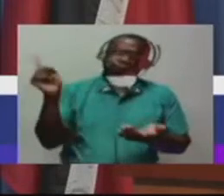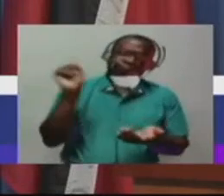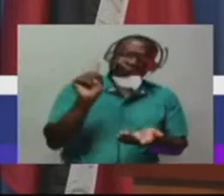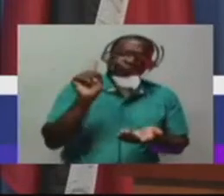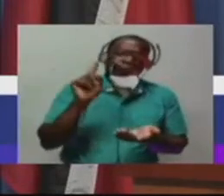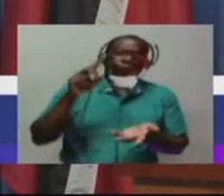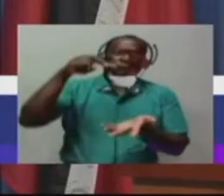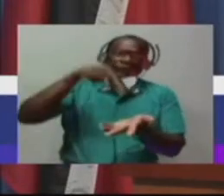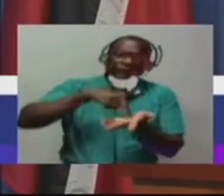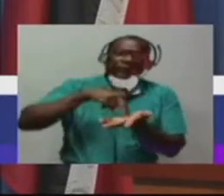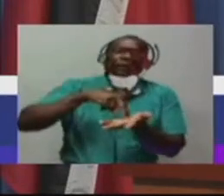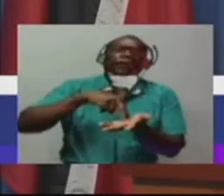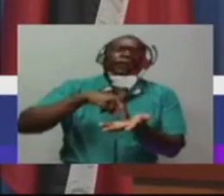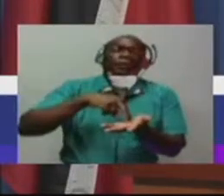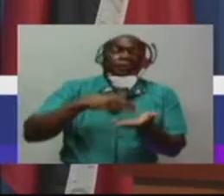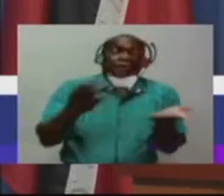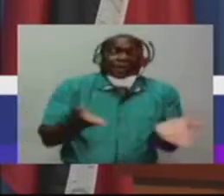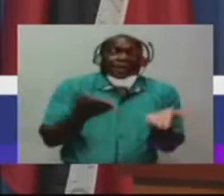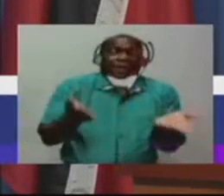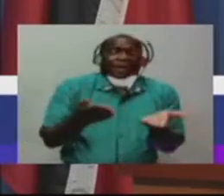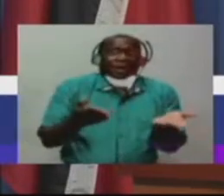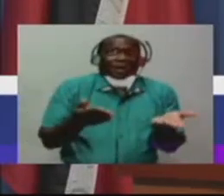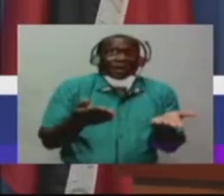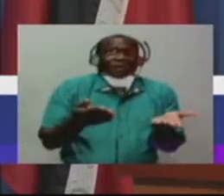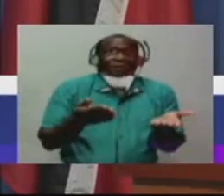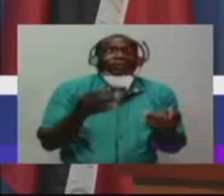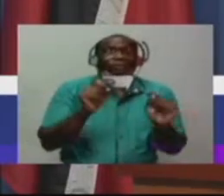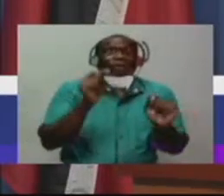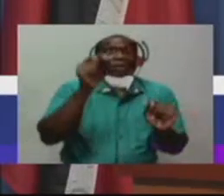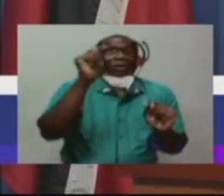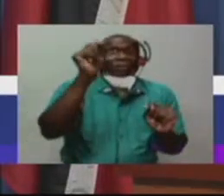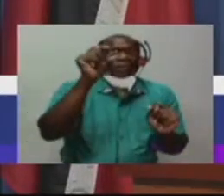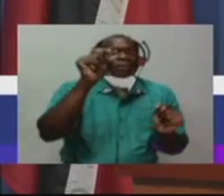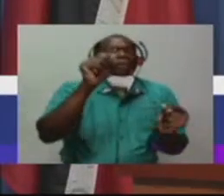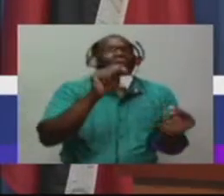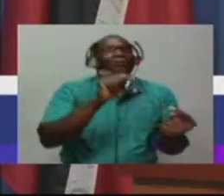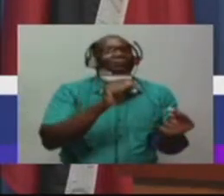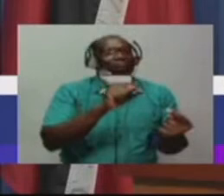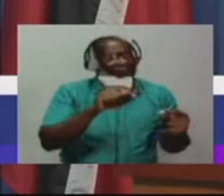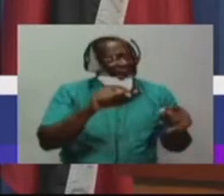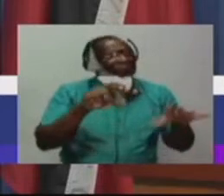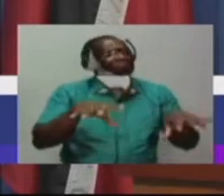embracing the vaccines that have been put forward to them,